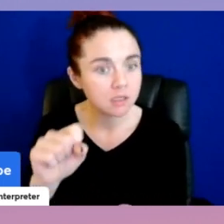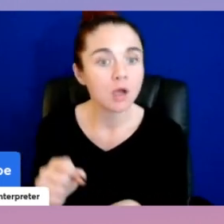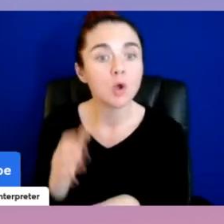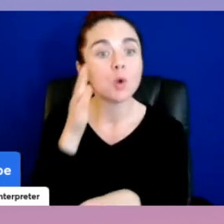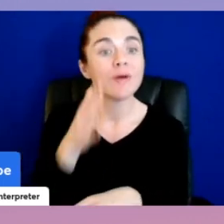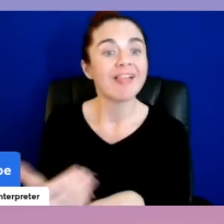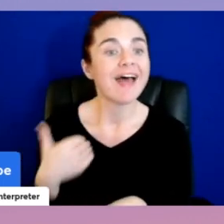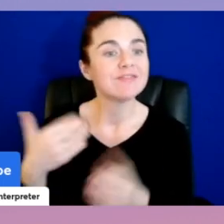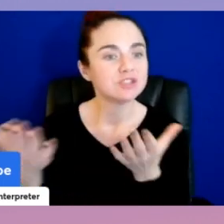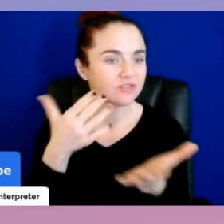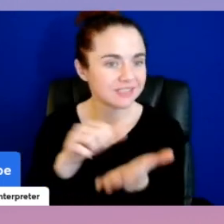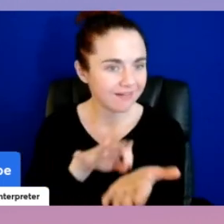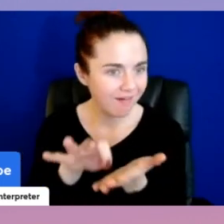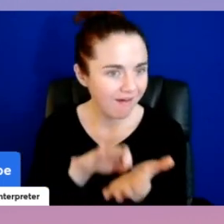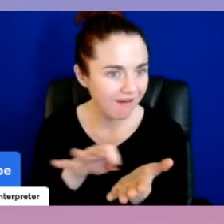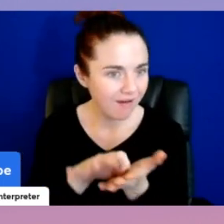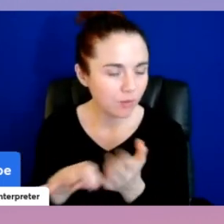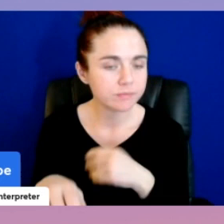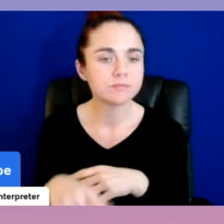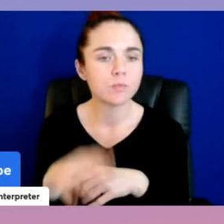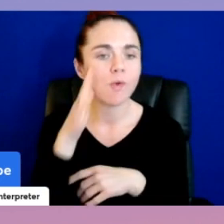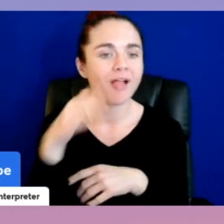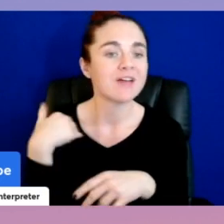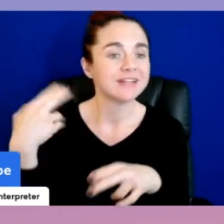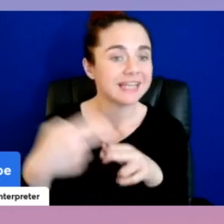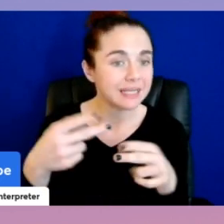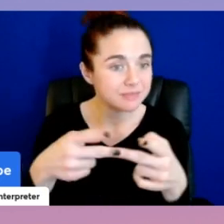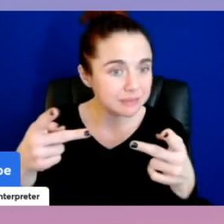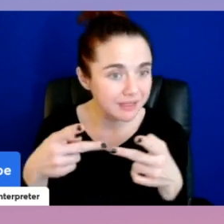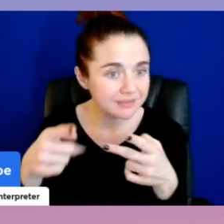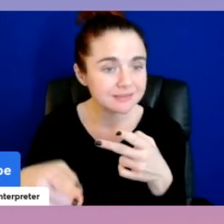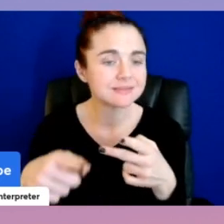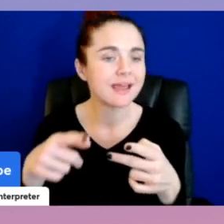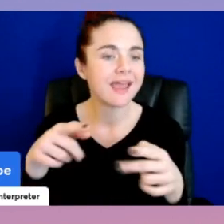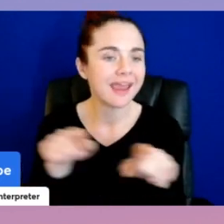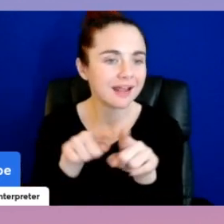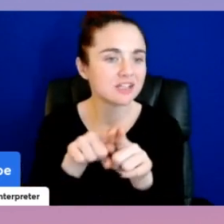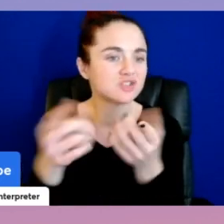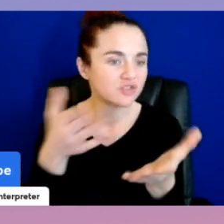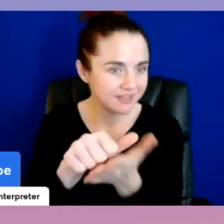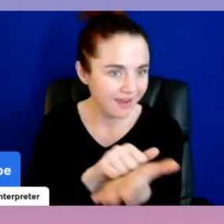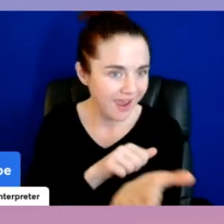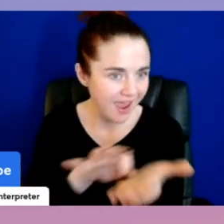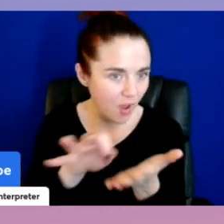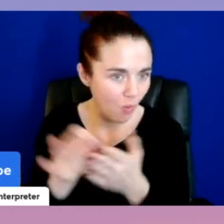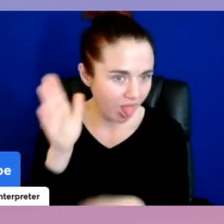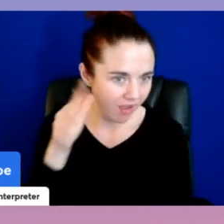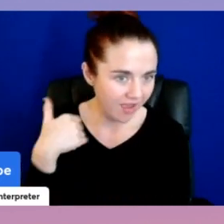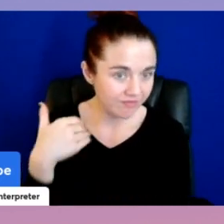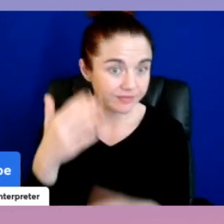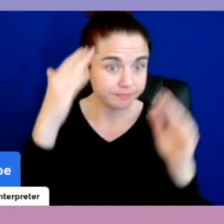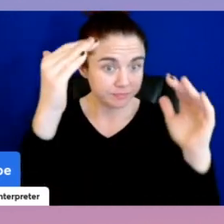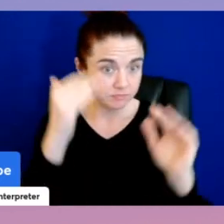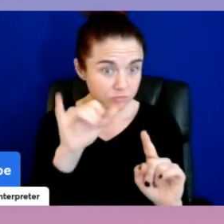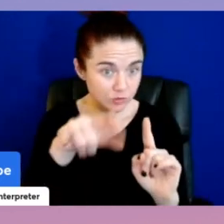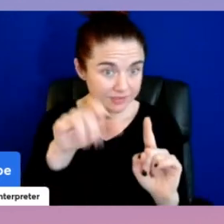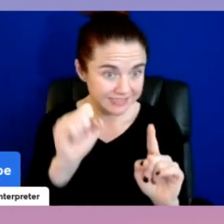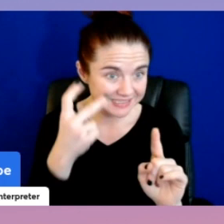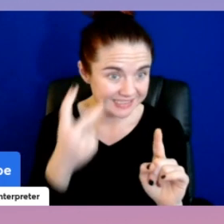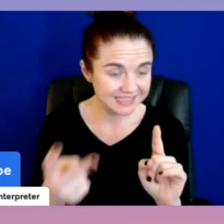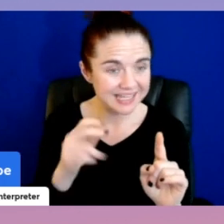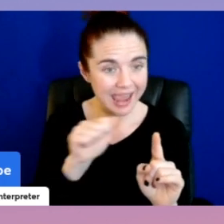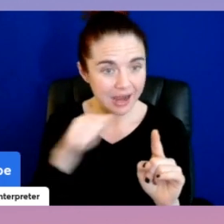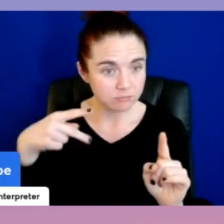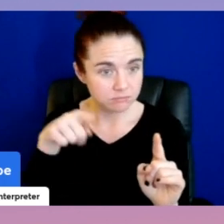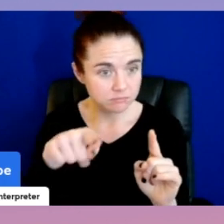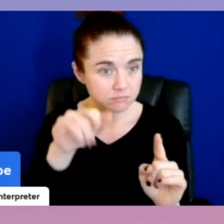service account, or your application is going to have a namespace and a service account. And what will happen is the application pod will